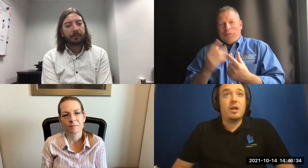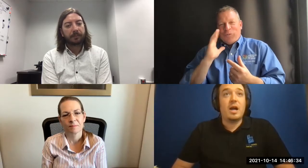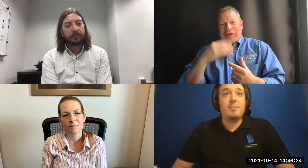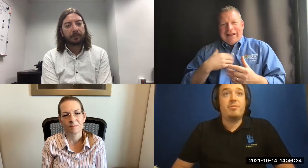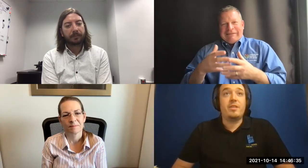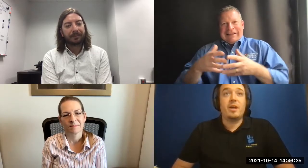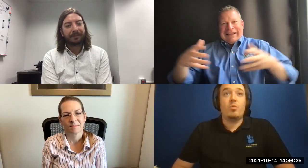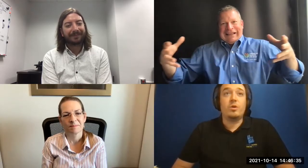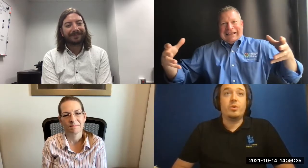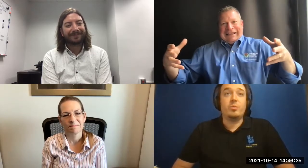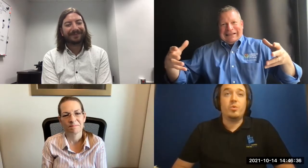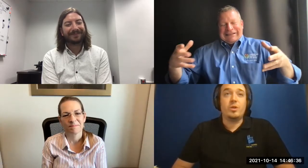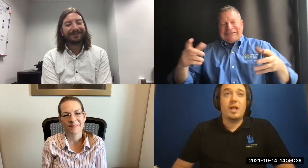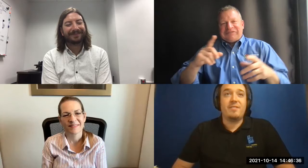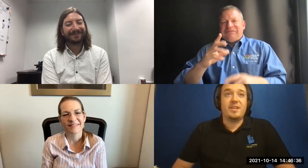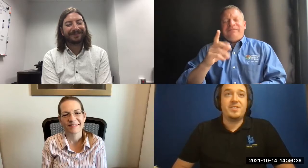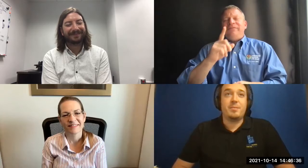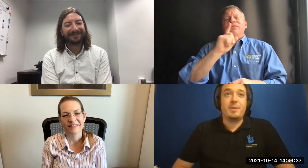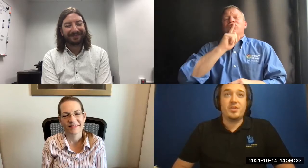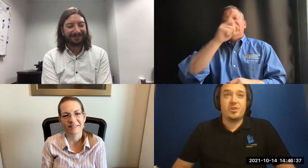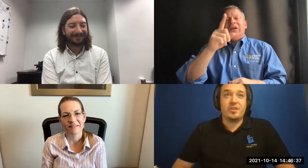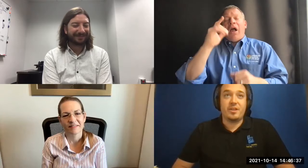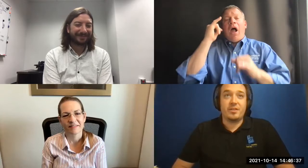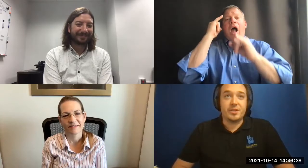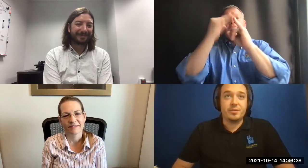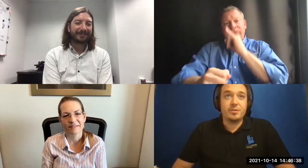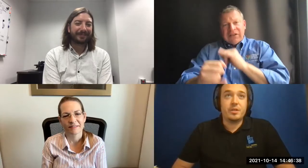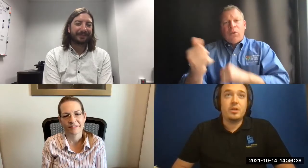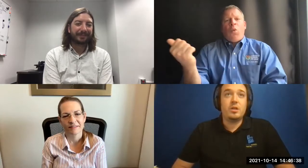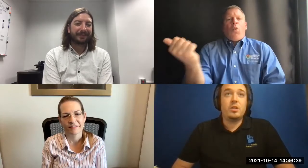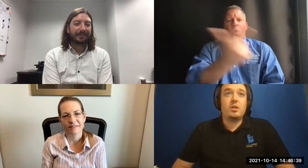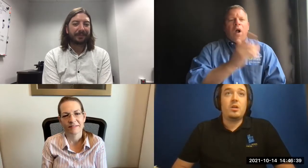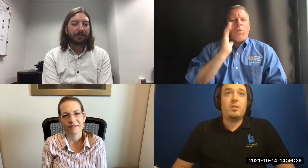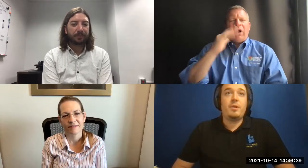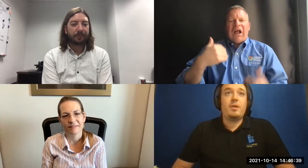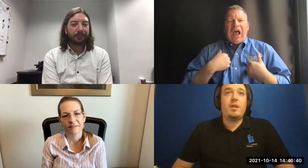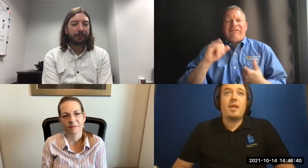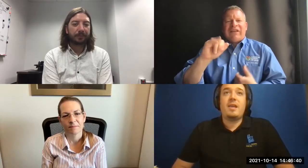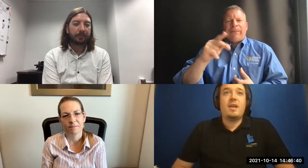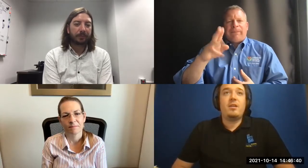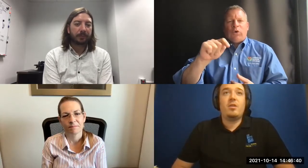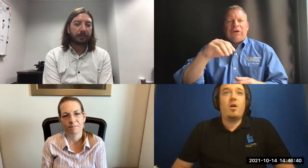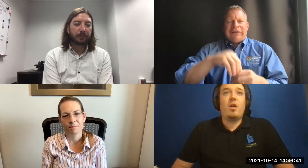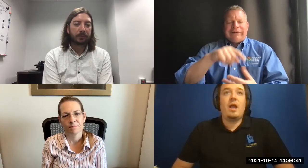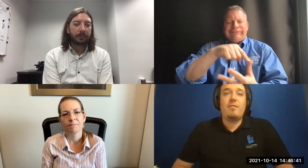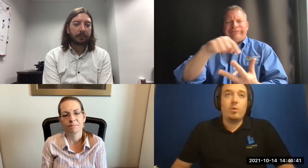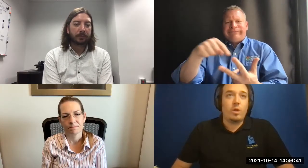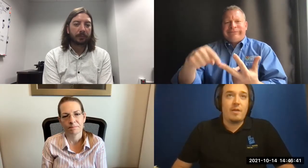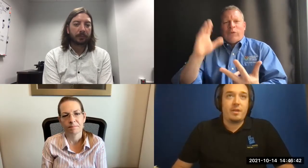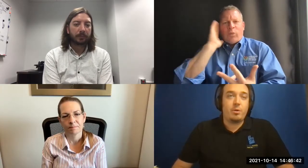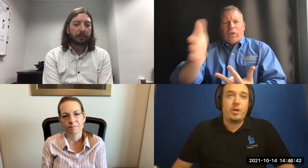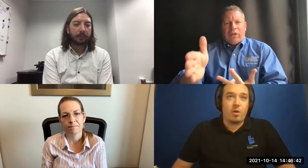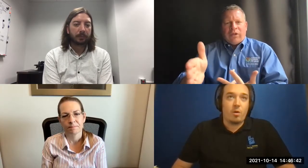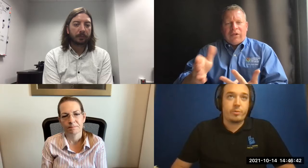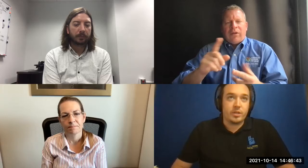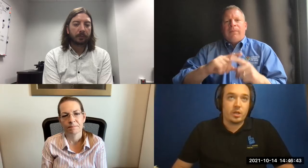However, I'm afraid that one group will have the tendency to be much larger than the other 2. At the end, everyone will